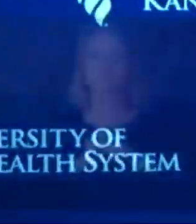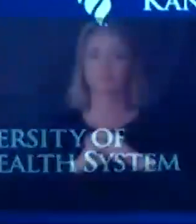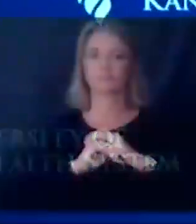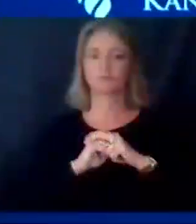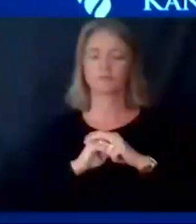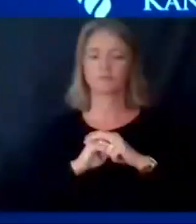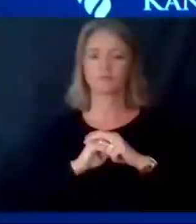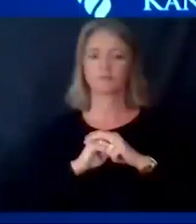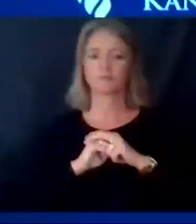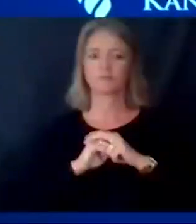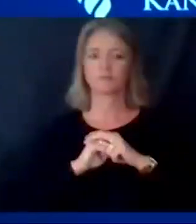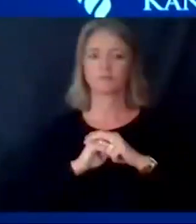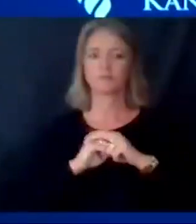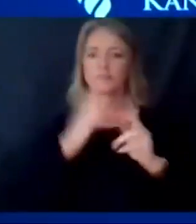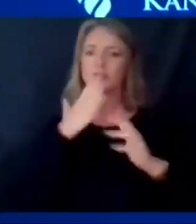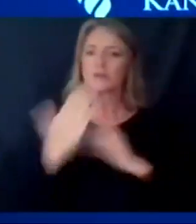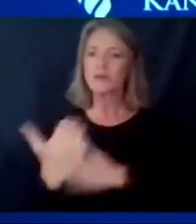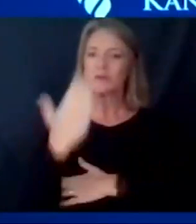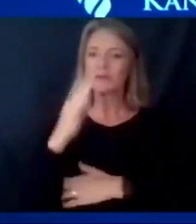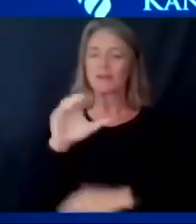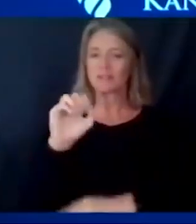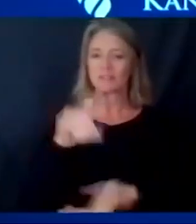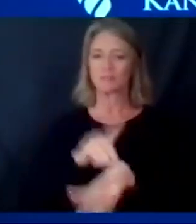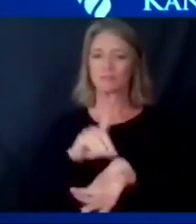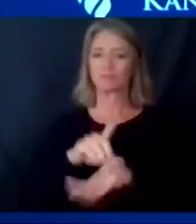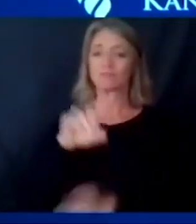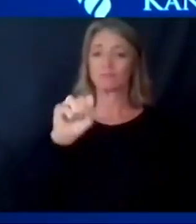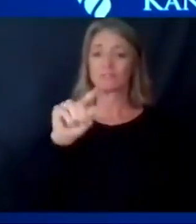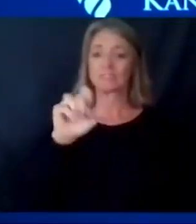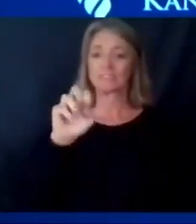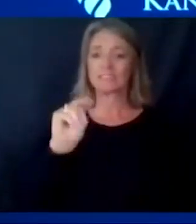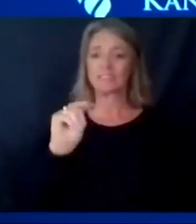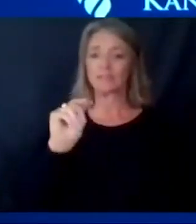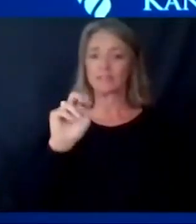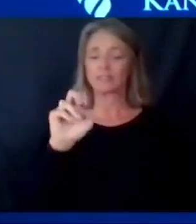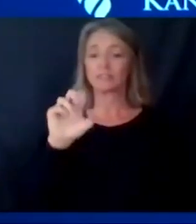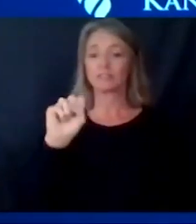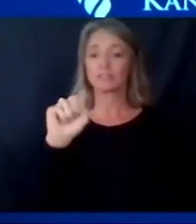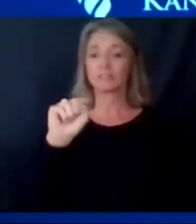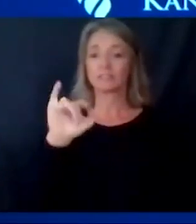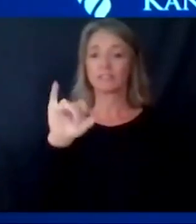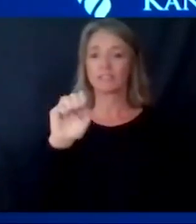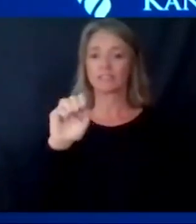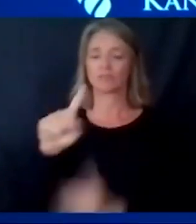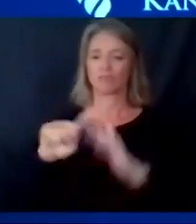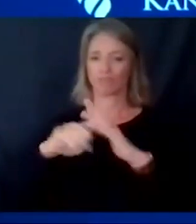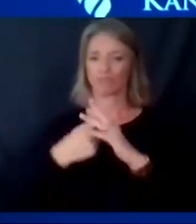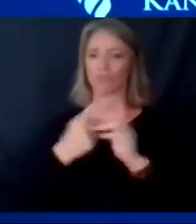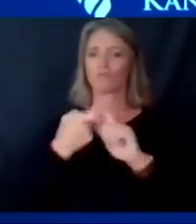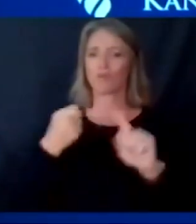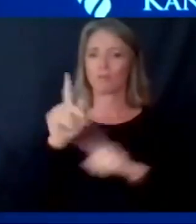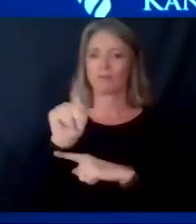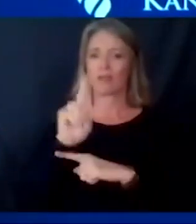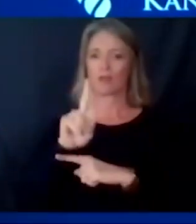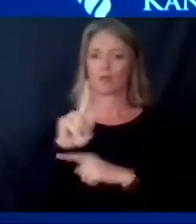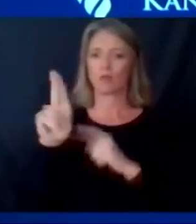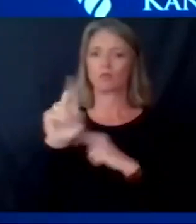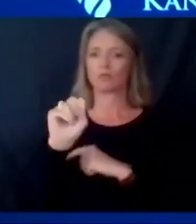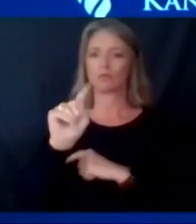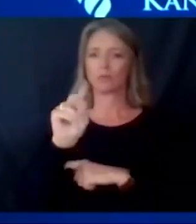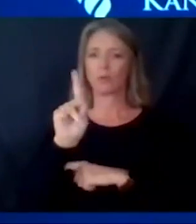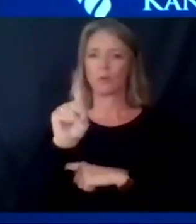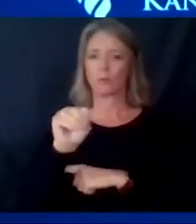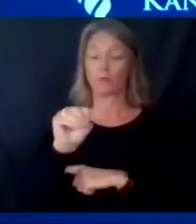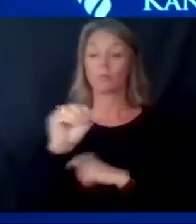Hey, good morning. I'm Dr. Stephen Stites, Chief Medical Officer here at the University of Kansas Health System, broadcasting live with you from the Dulles Simons Family Studio. Delighted to be back with you on